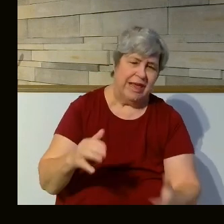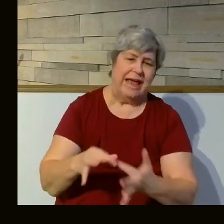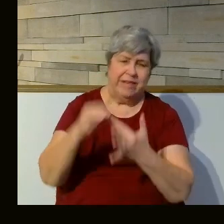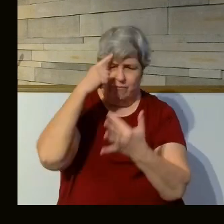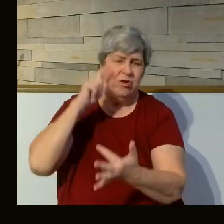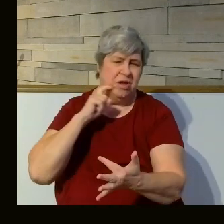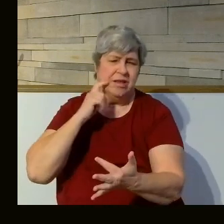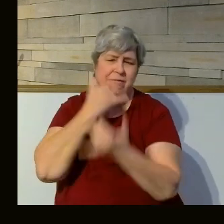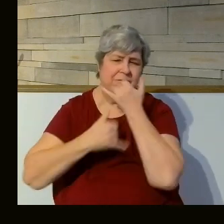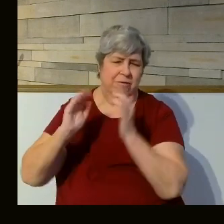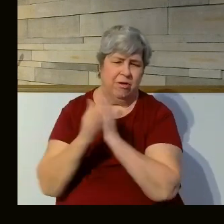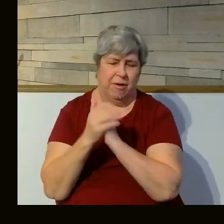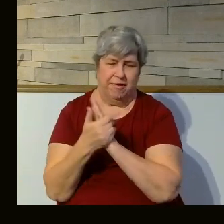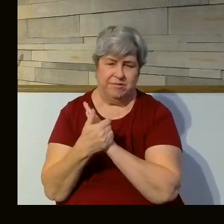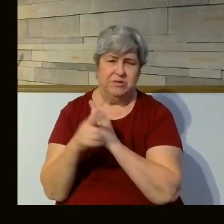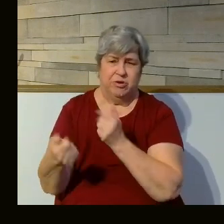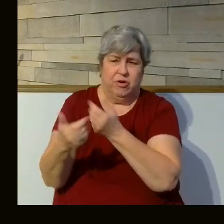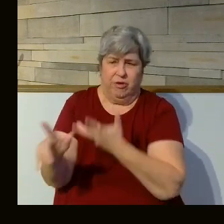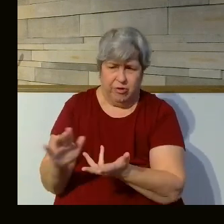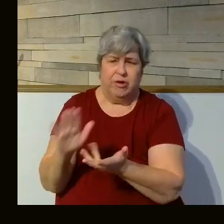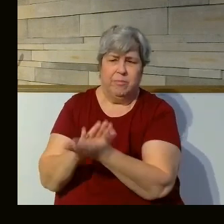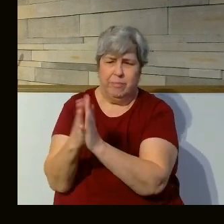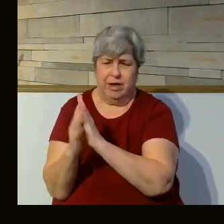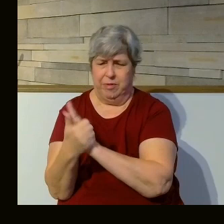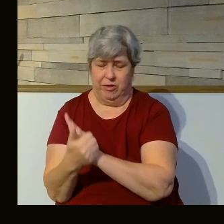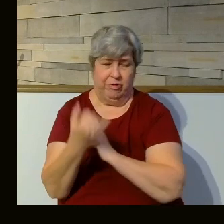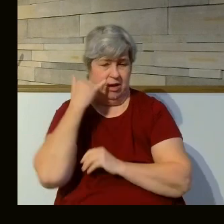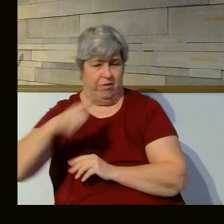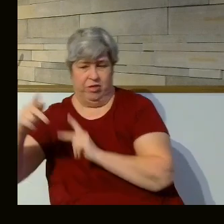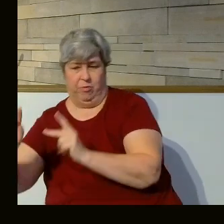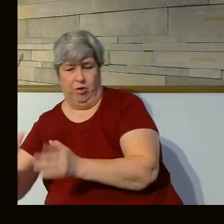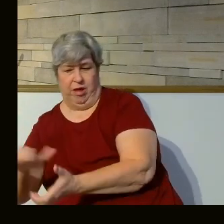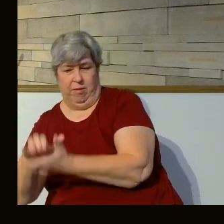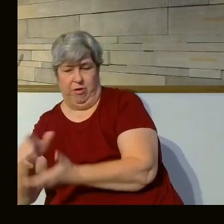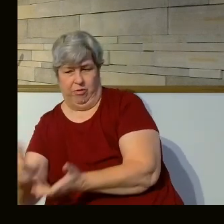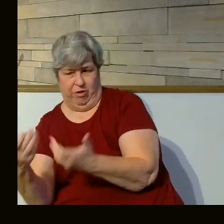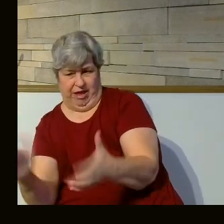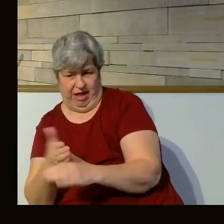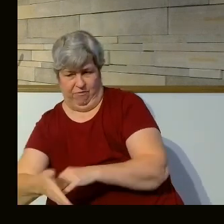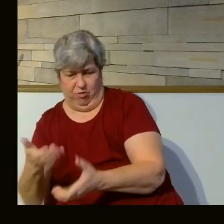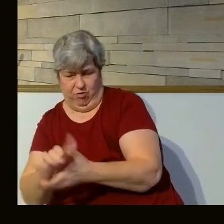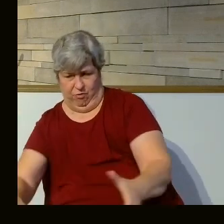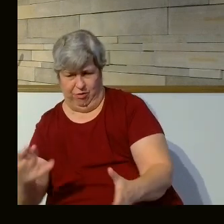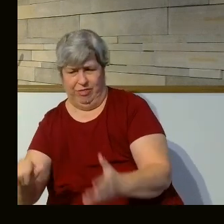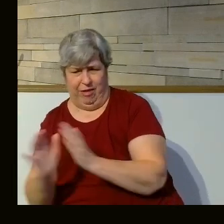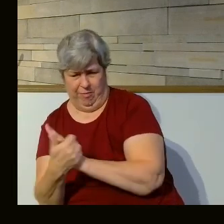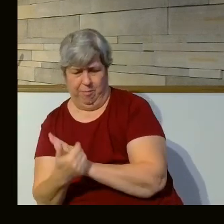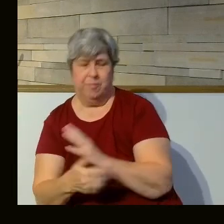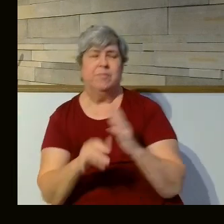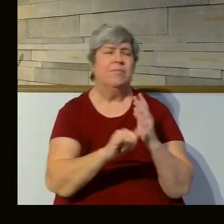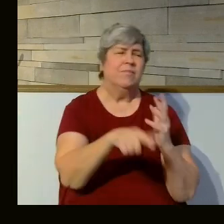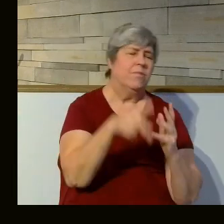immorality, makes her the victim of adultery. And anyone who marries a divorced woman commits adultery. Again, you've heard that it was said